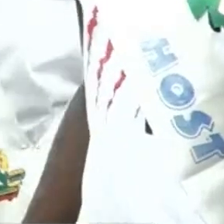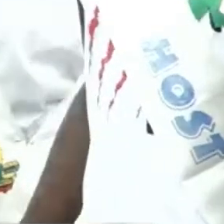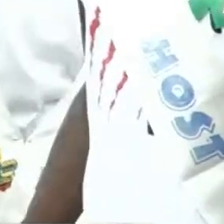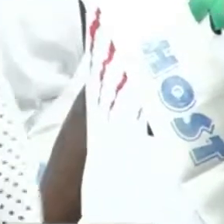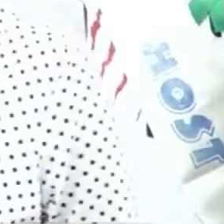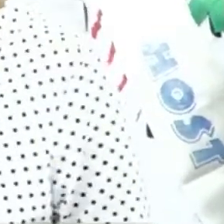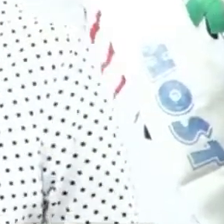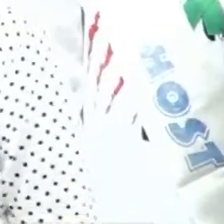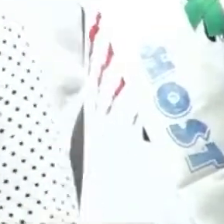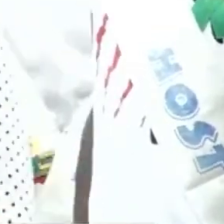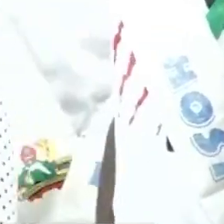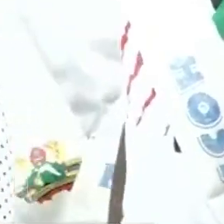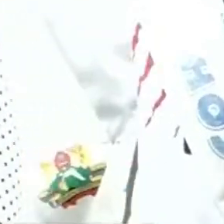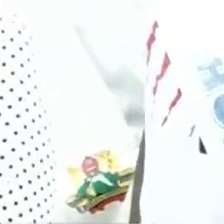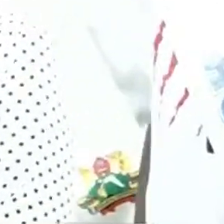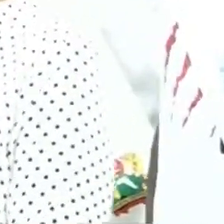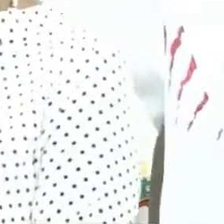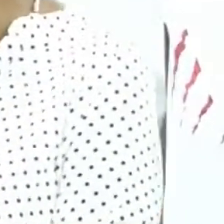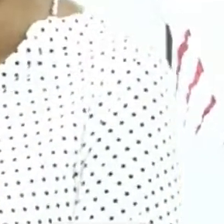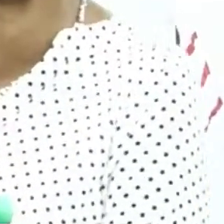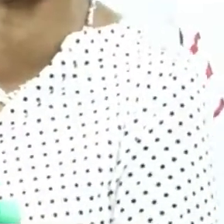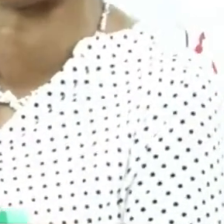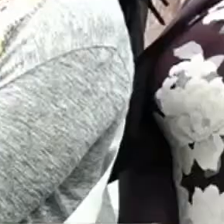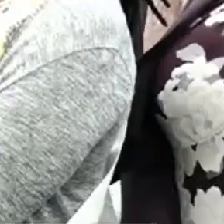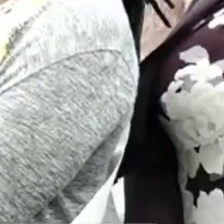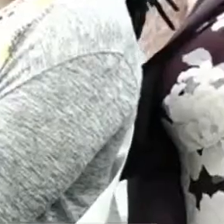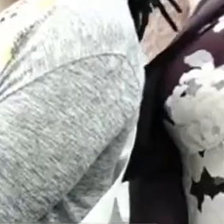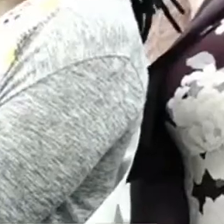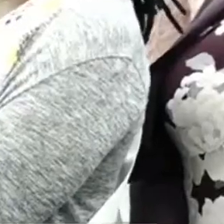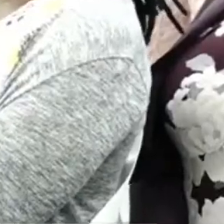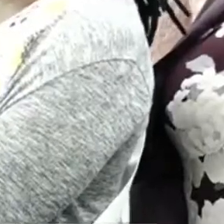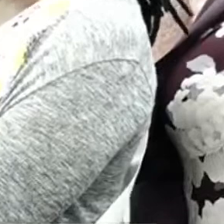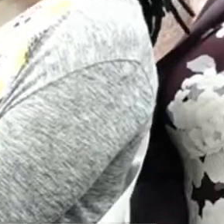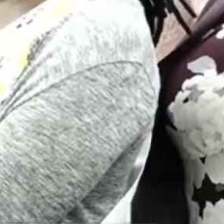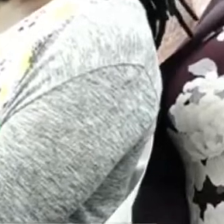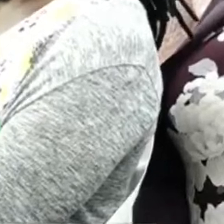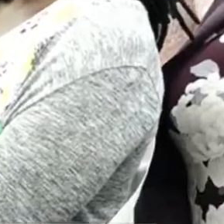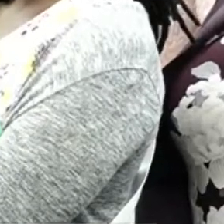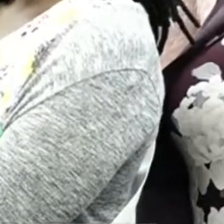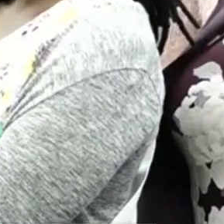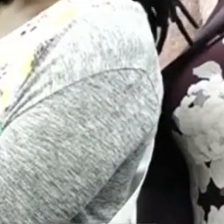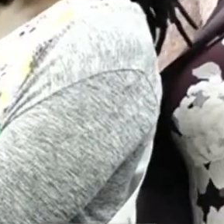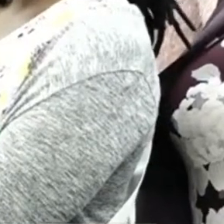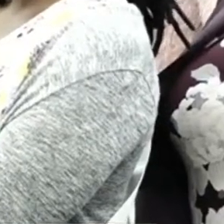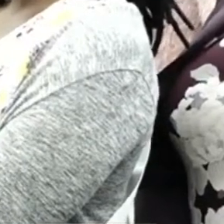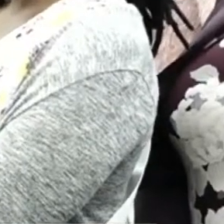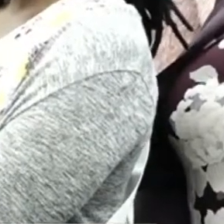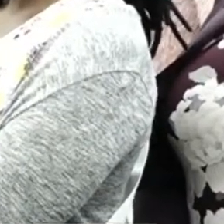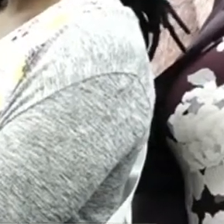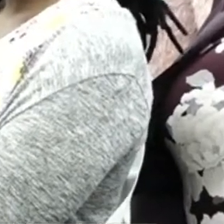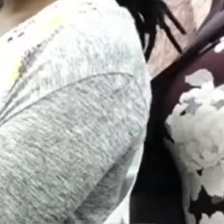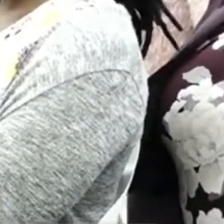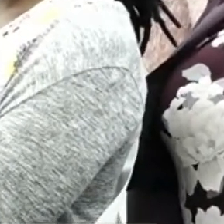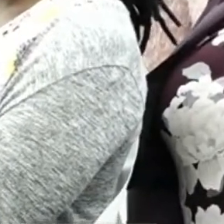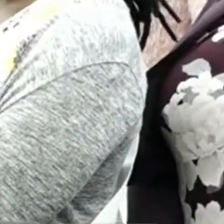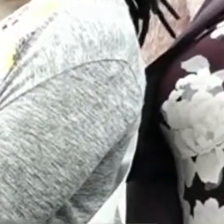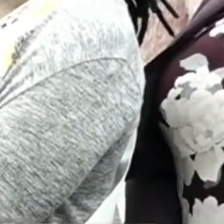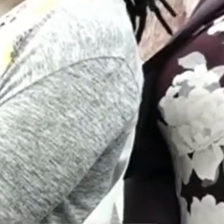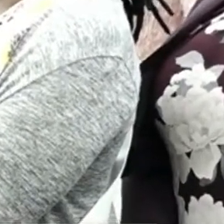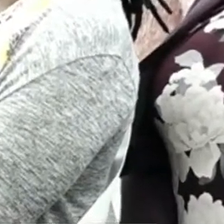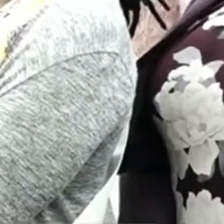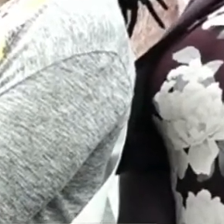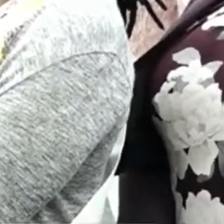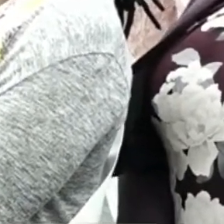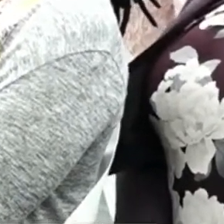to raise awareness on matters mental health by facilitating an awareness week set to benefit the local community and the